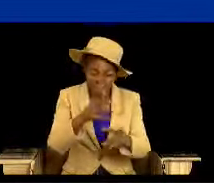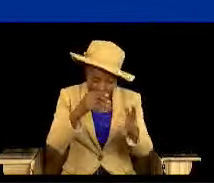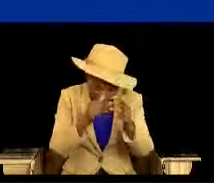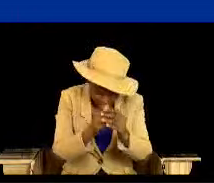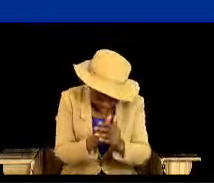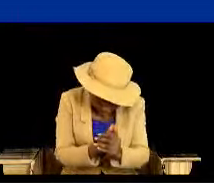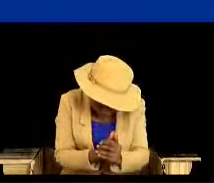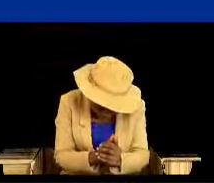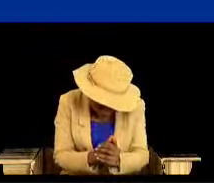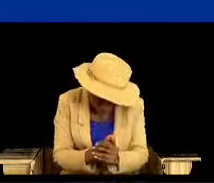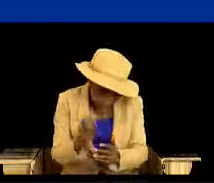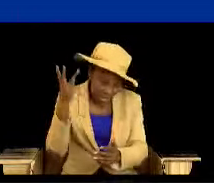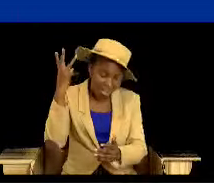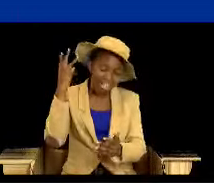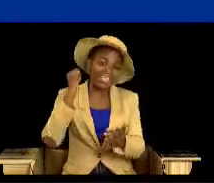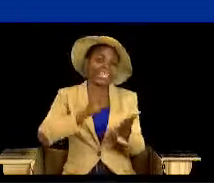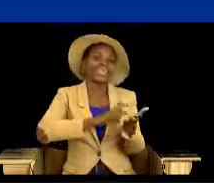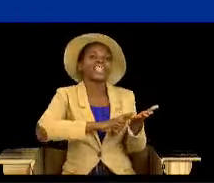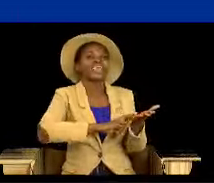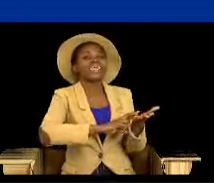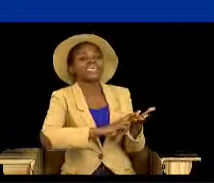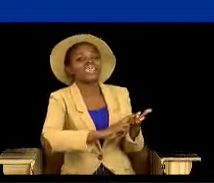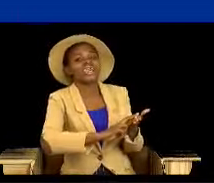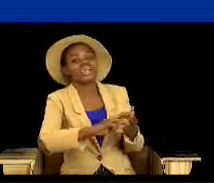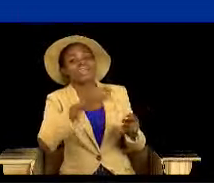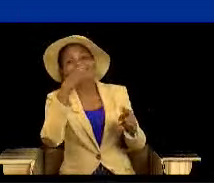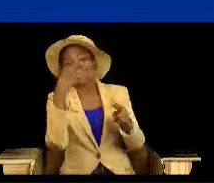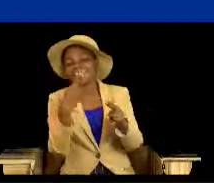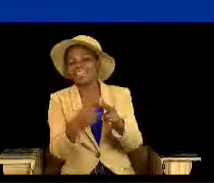world and all